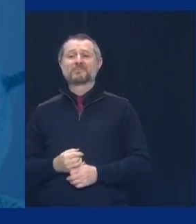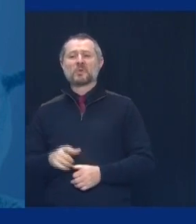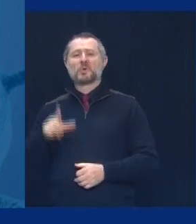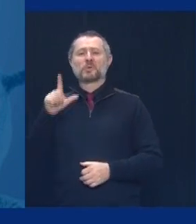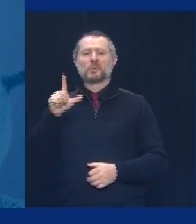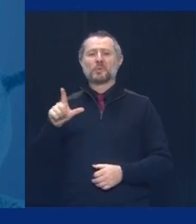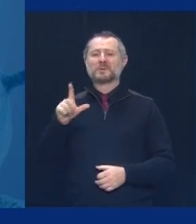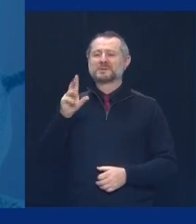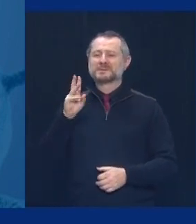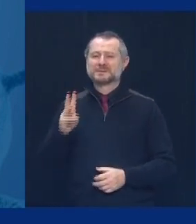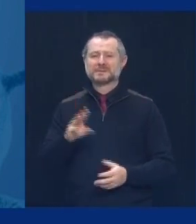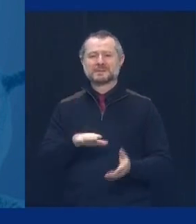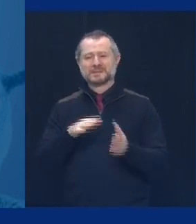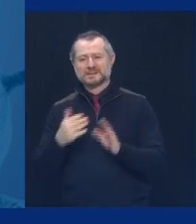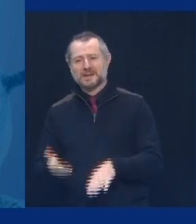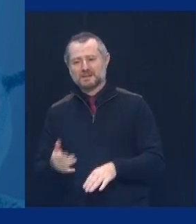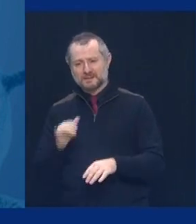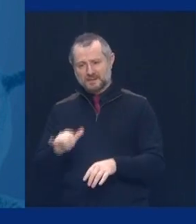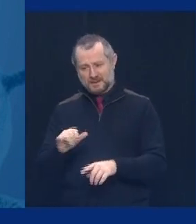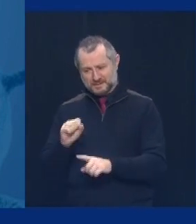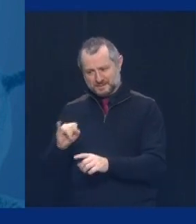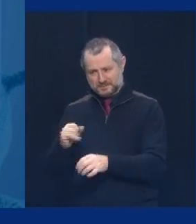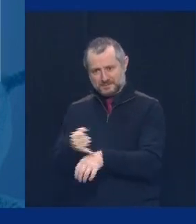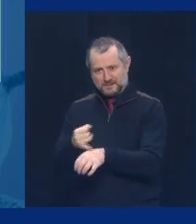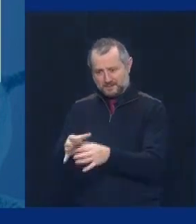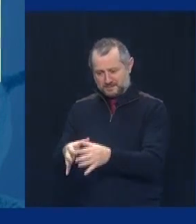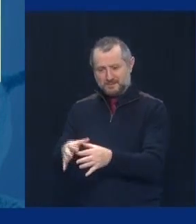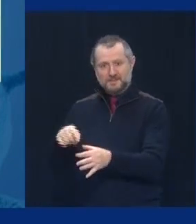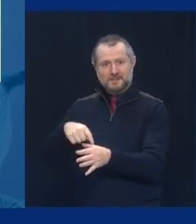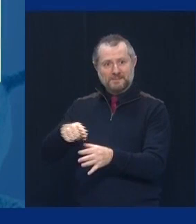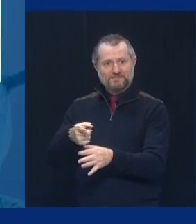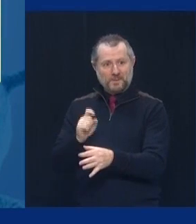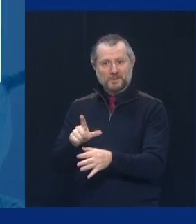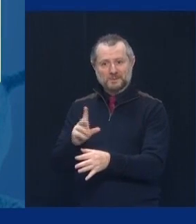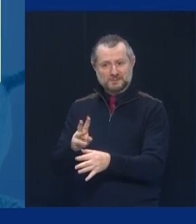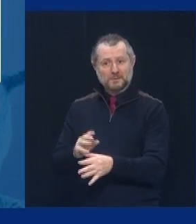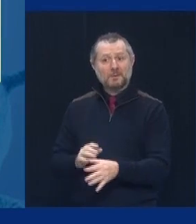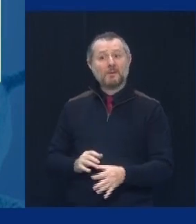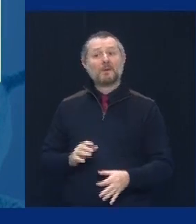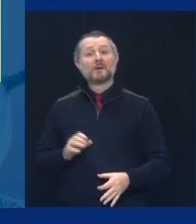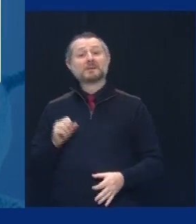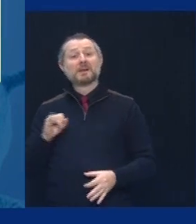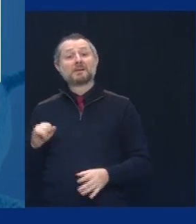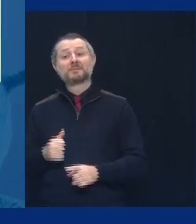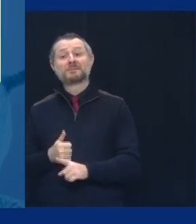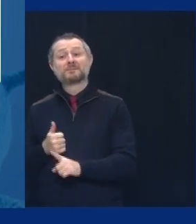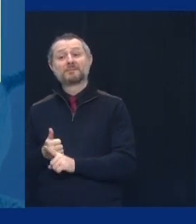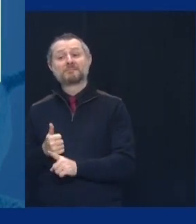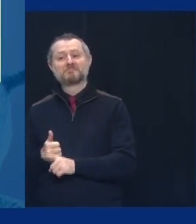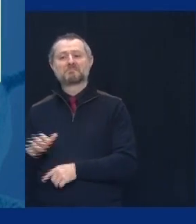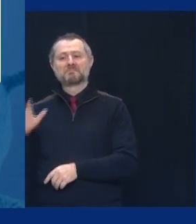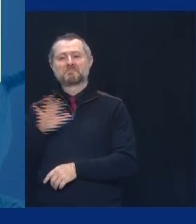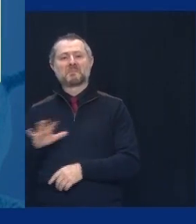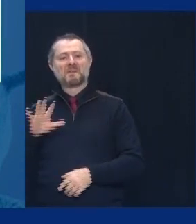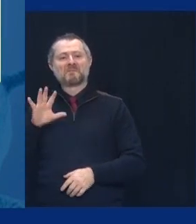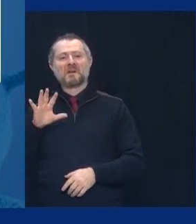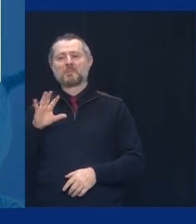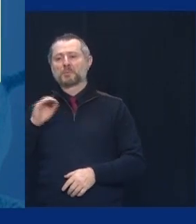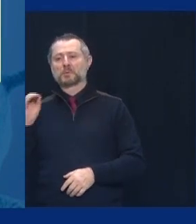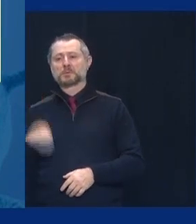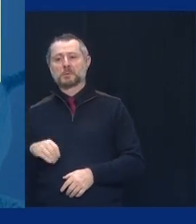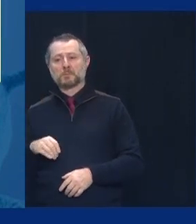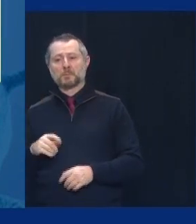26 deaths on Staten Island. Staten Island is 25% of all the deaths in New York